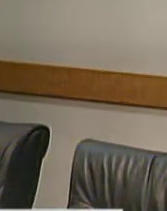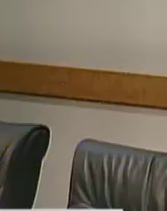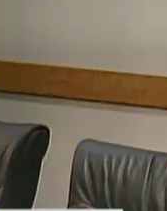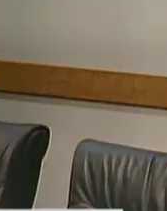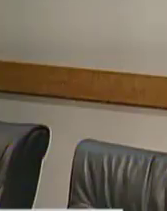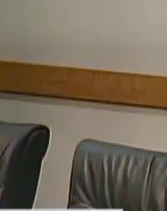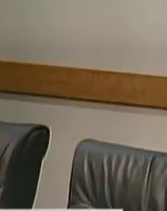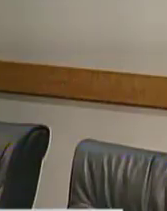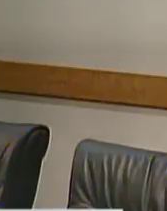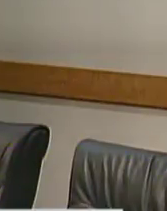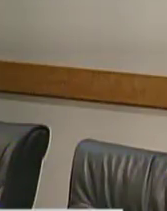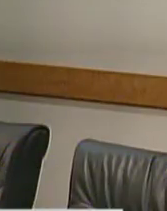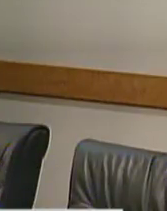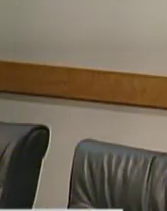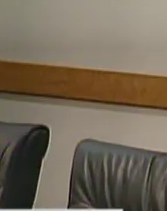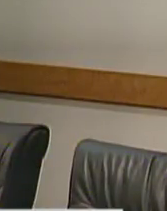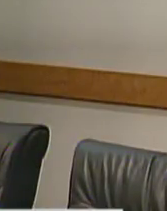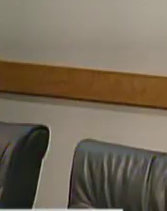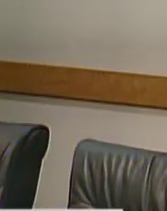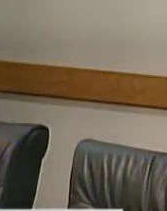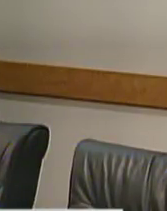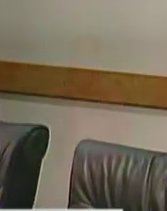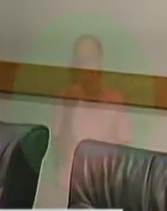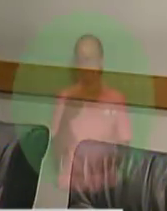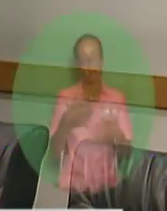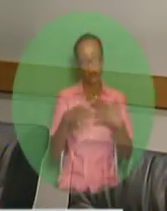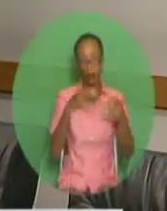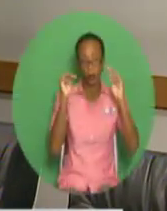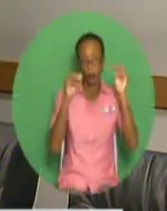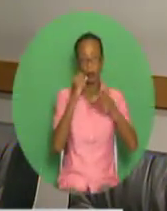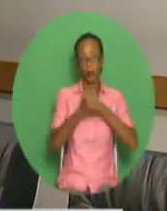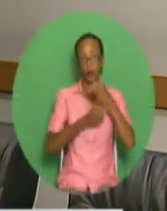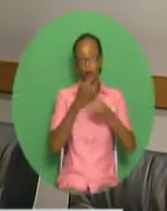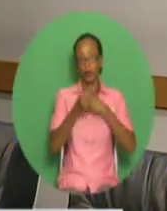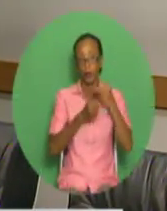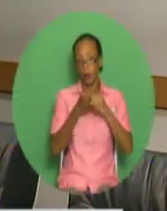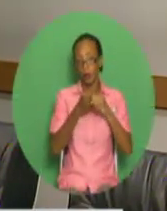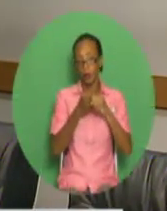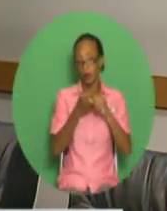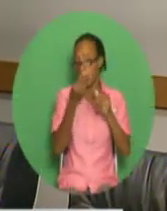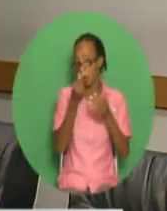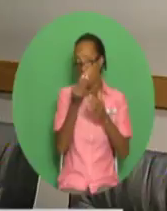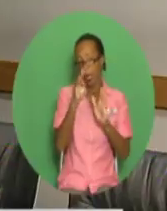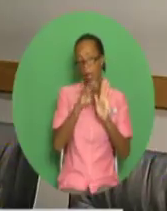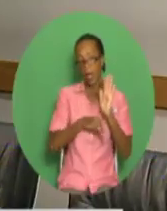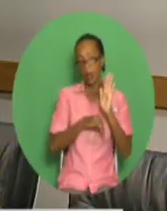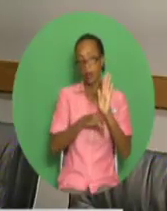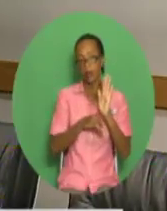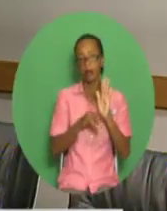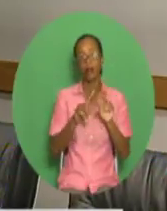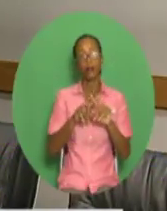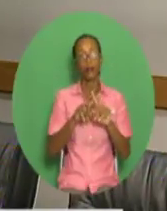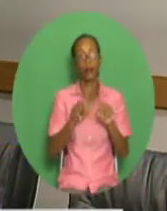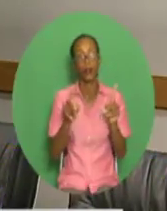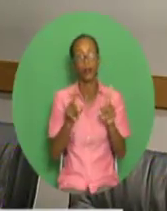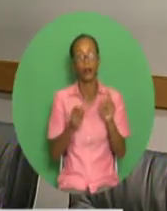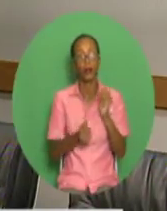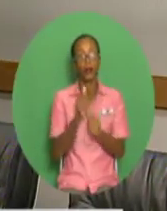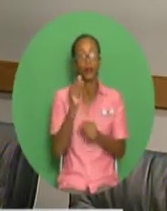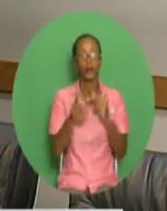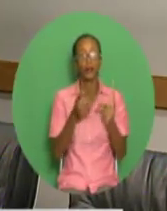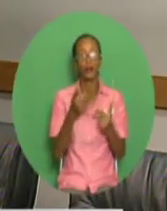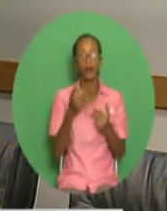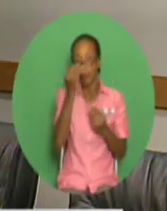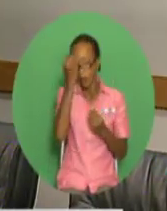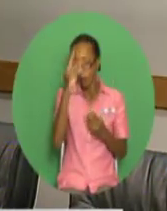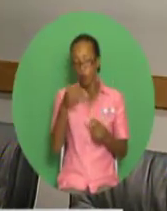dropped to $325 million, we were able, with that drop, to have what most people have said, and